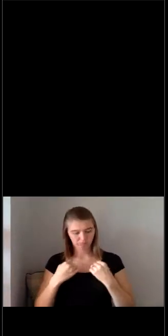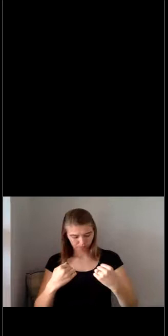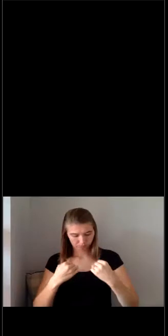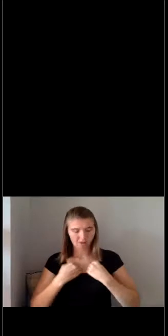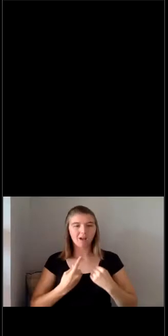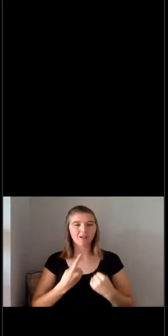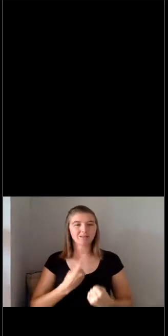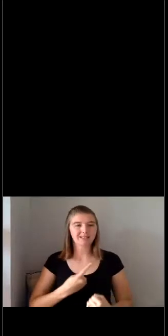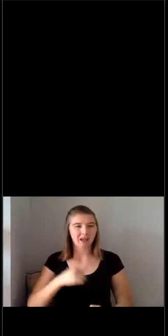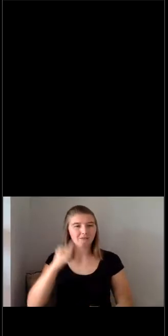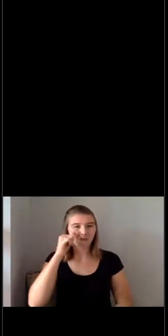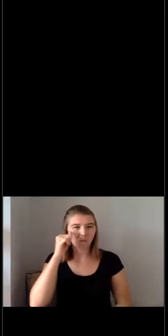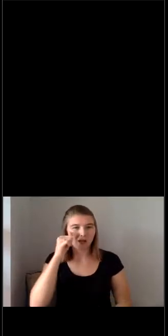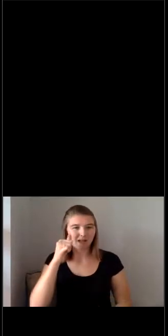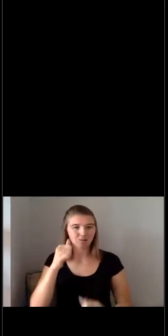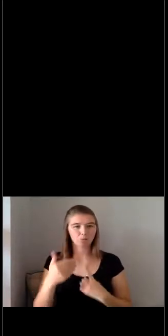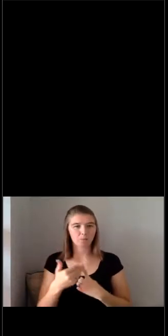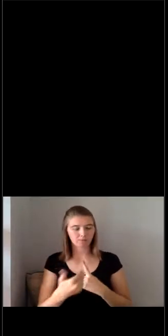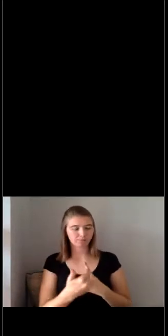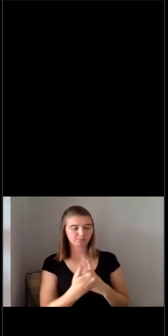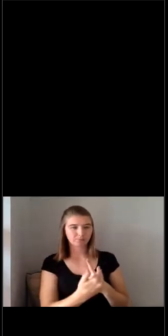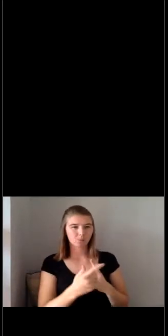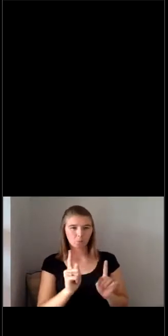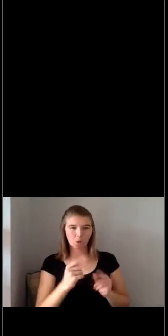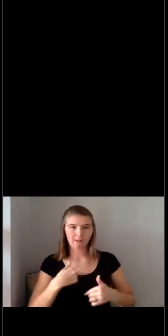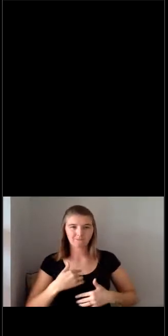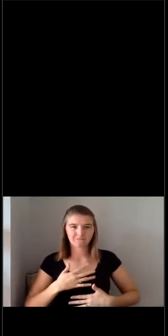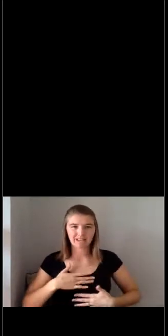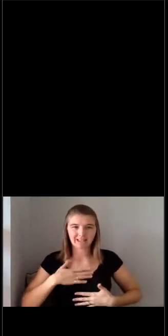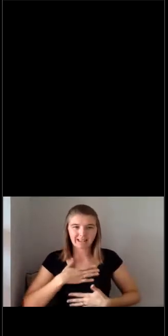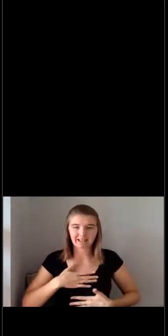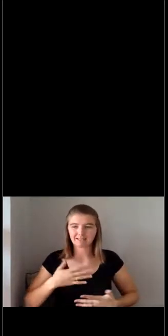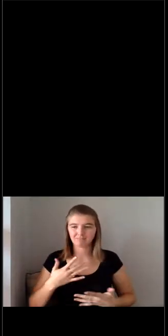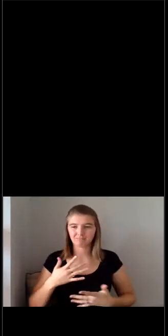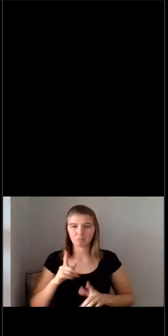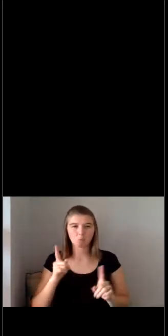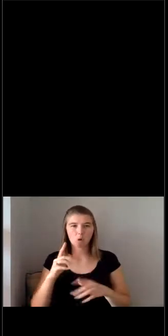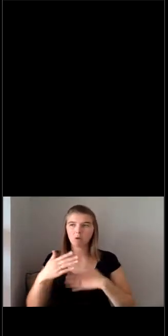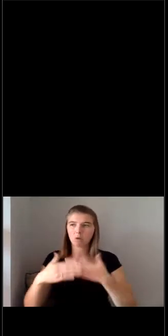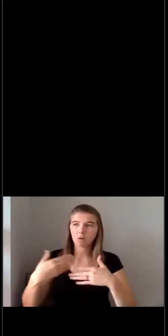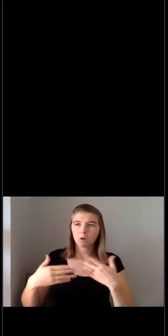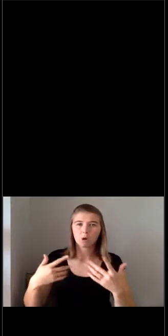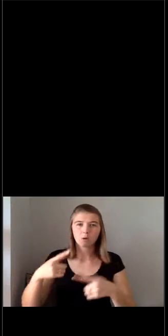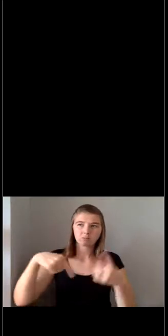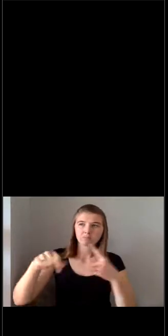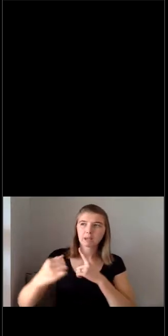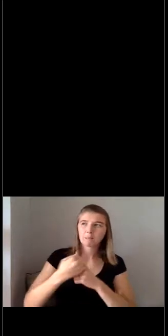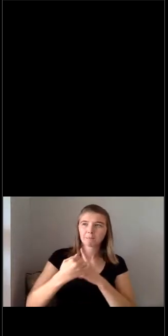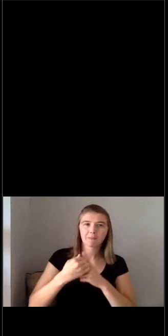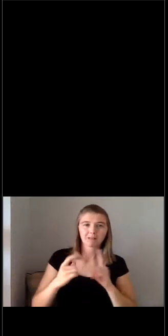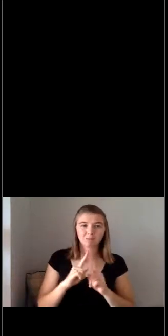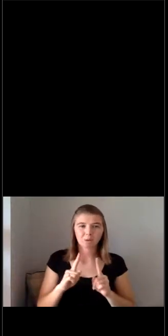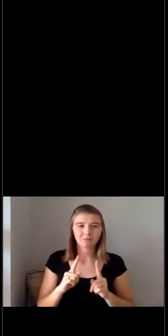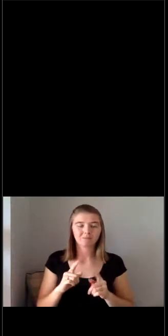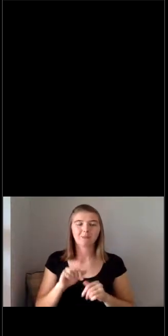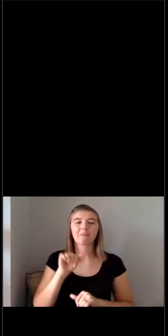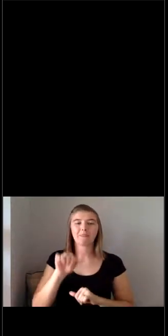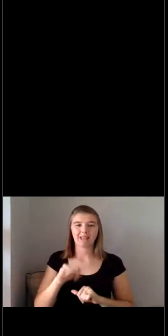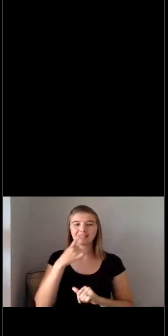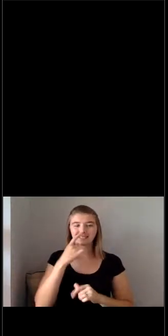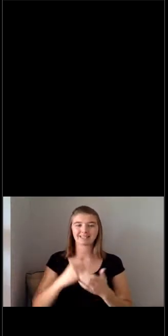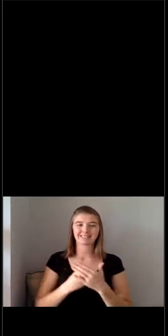it's easier to acknowledge how we're really feeling, what's really going on, and that allows us to identify more effective responses. So if